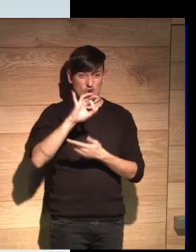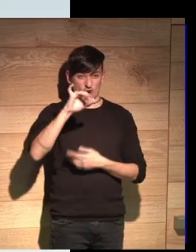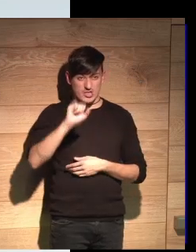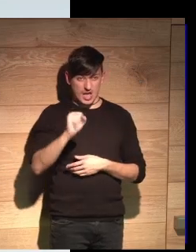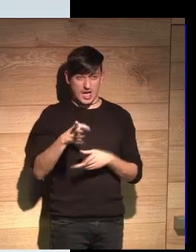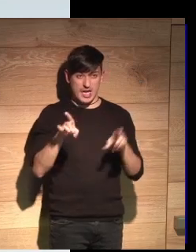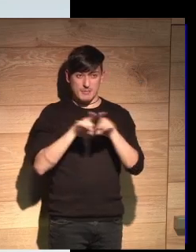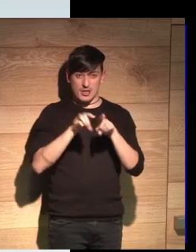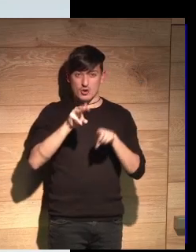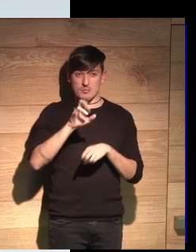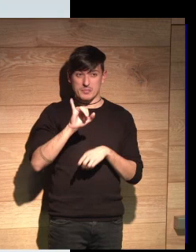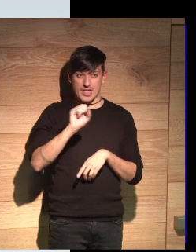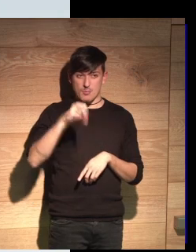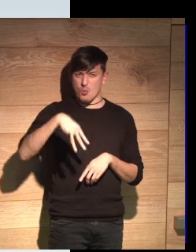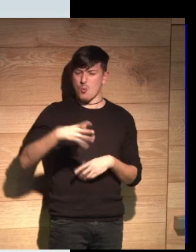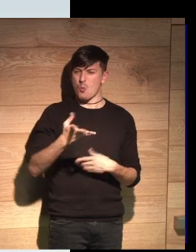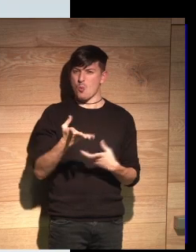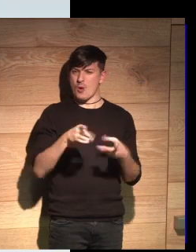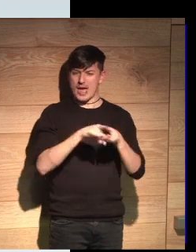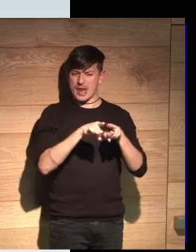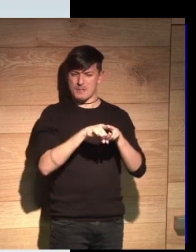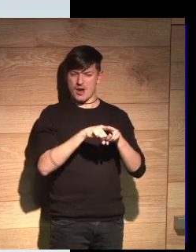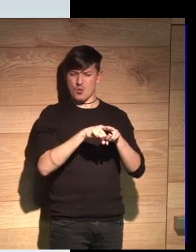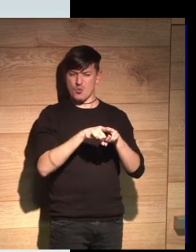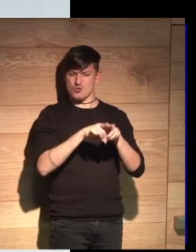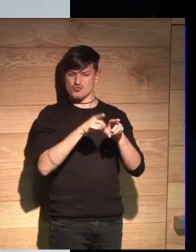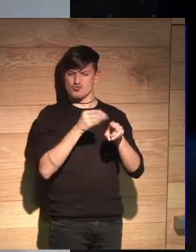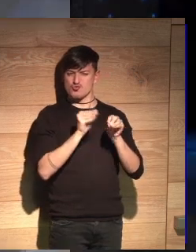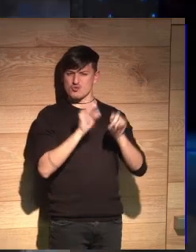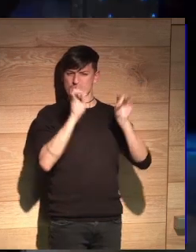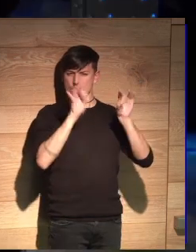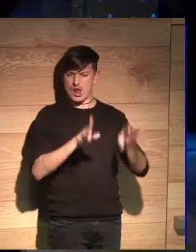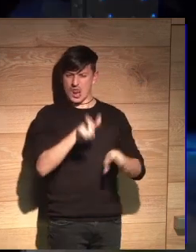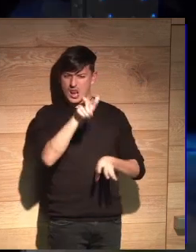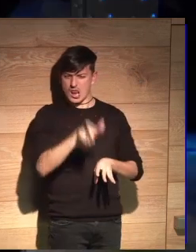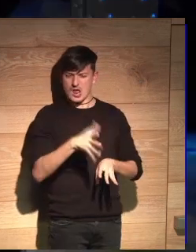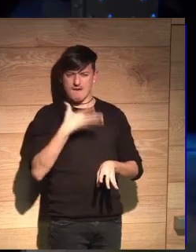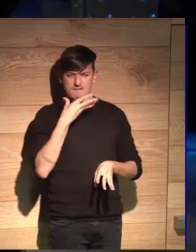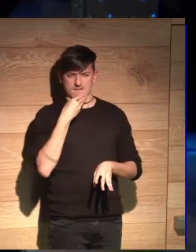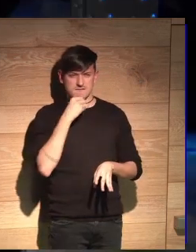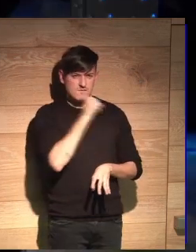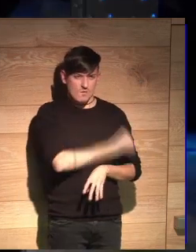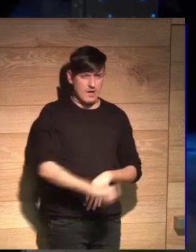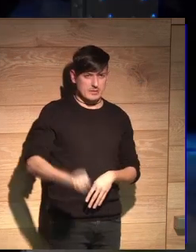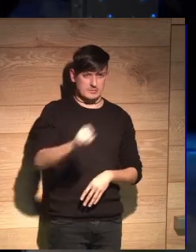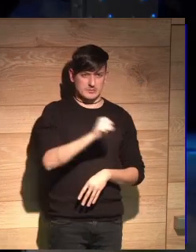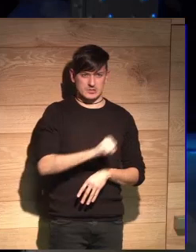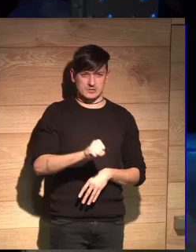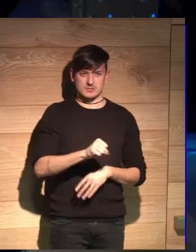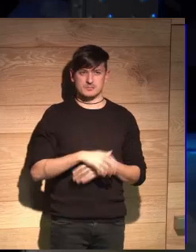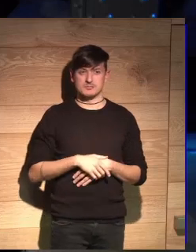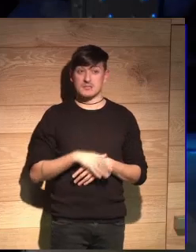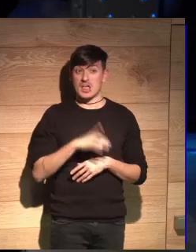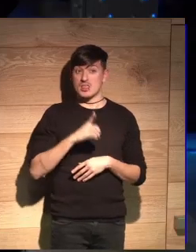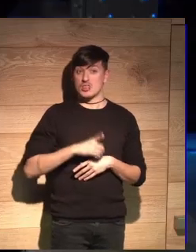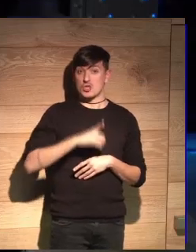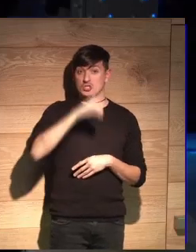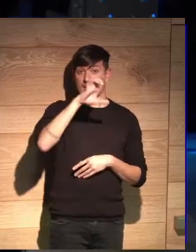as Ganymedes was an amazing beauty, very beautiful kid, Titan, and a god